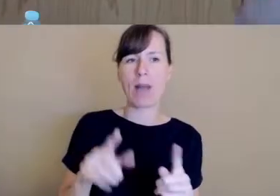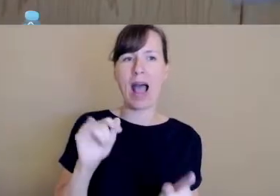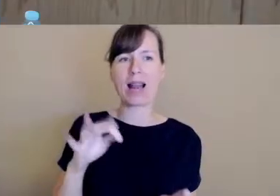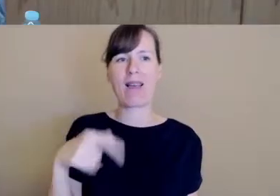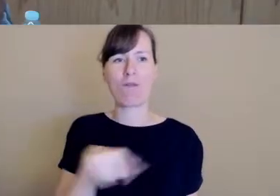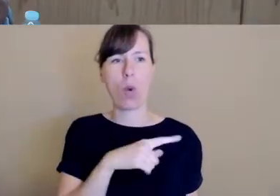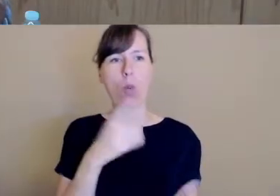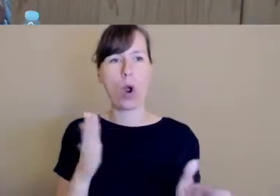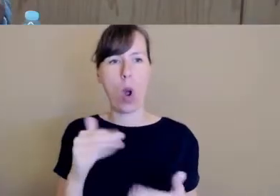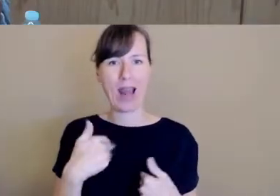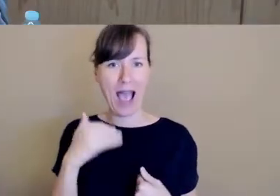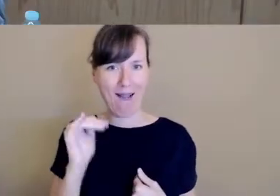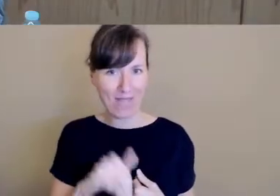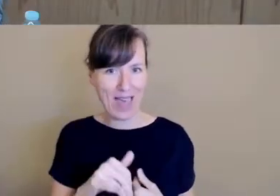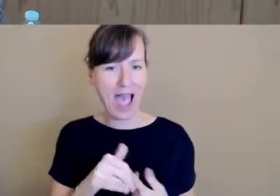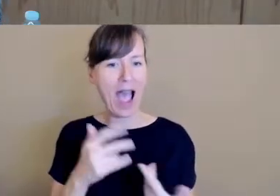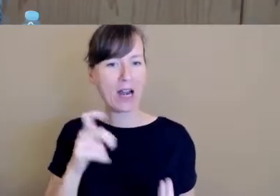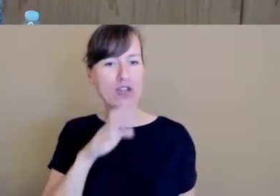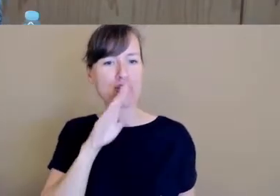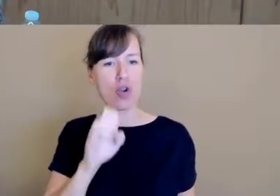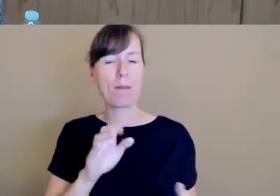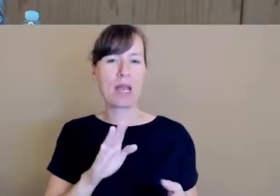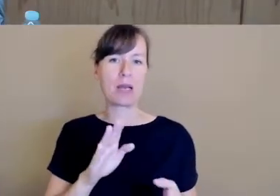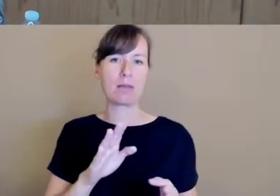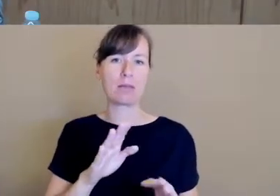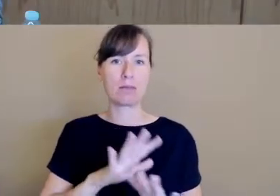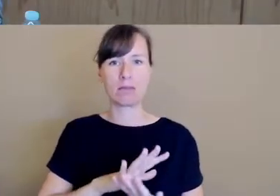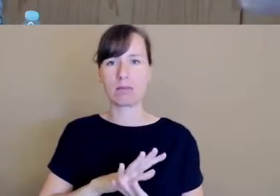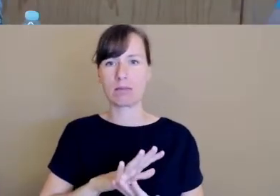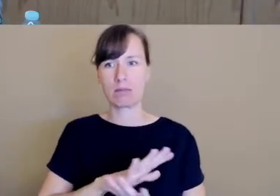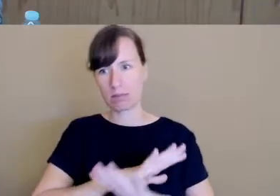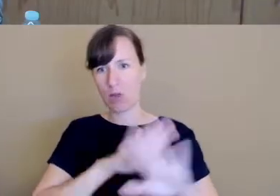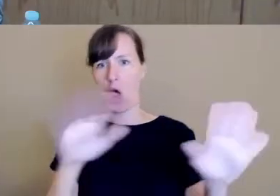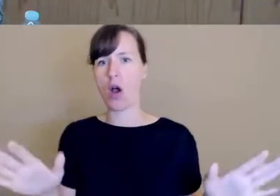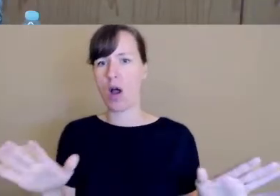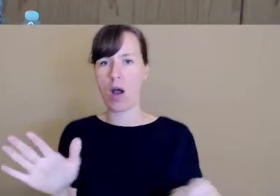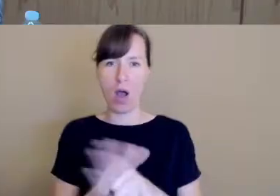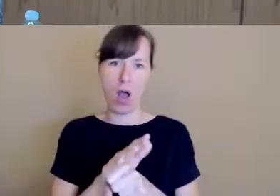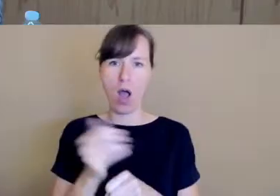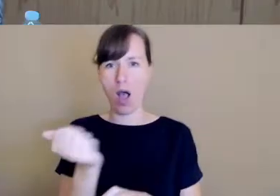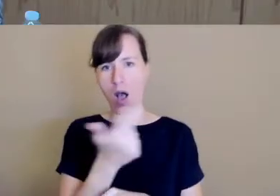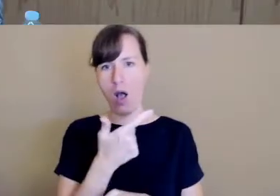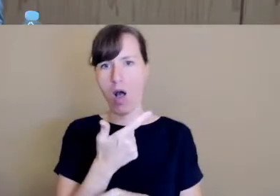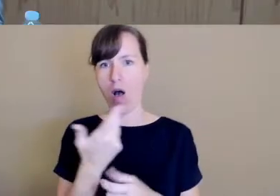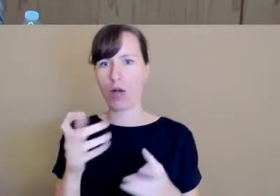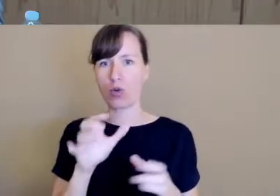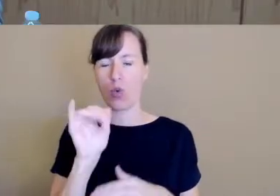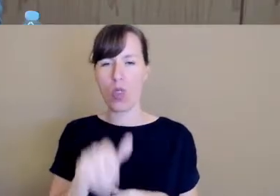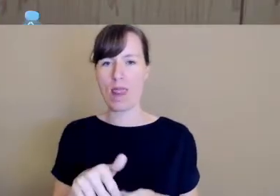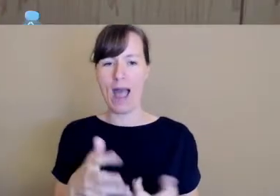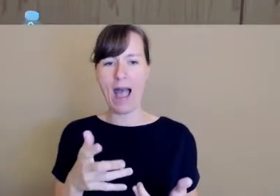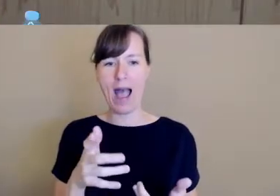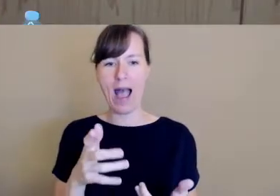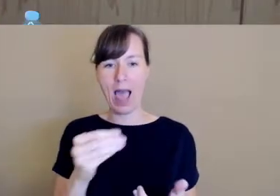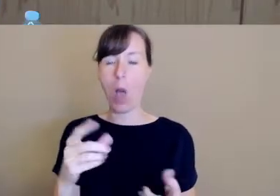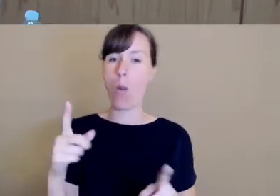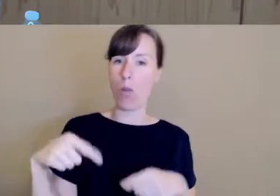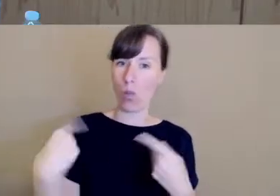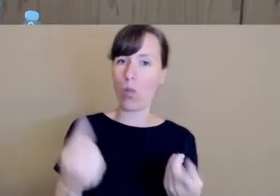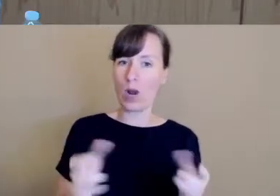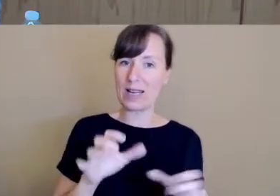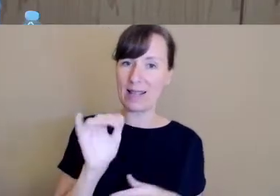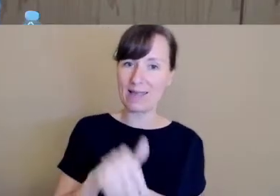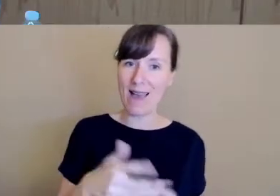across the board. And we have been doing that, so across the board. And I don't think anyone's complained about it at all, because it takes you to your website. If I'm a